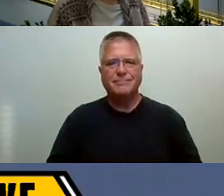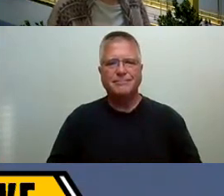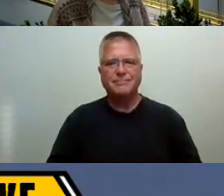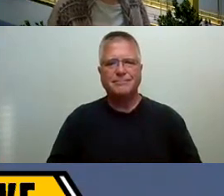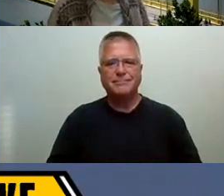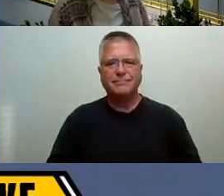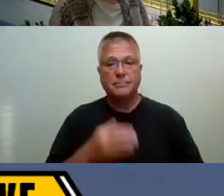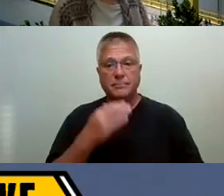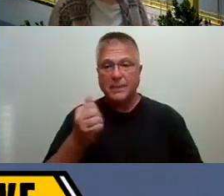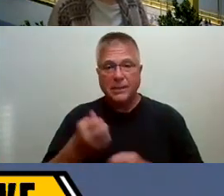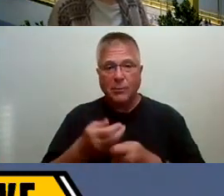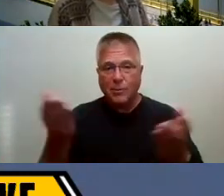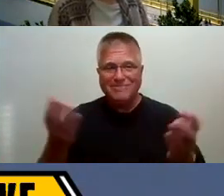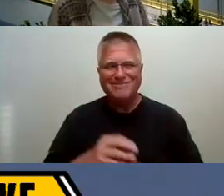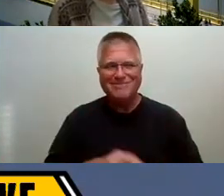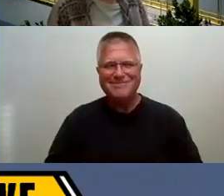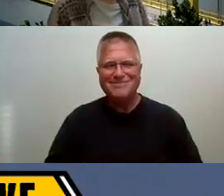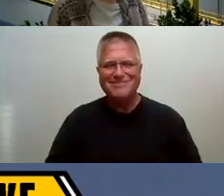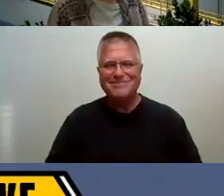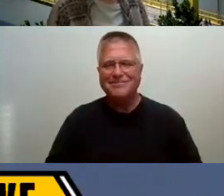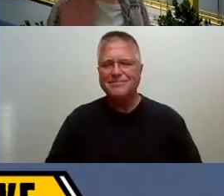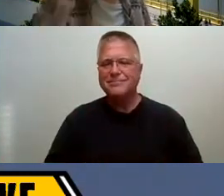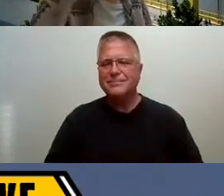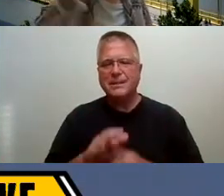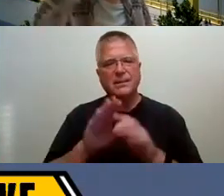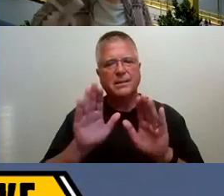Thank you all. All right, everybody have a great night.